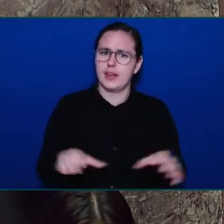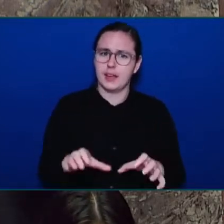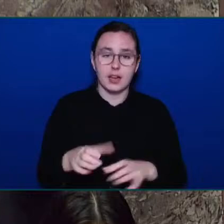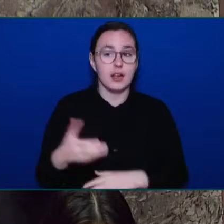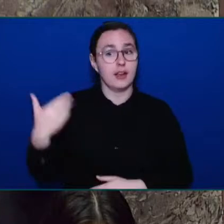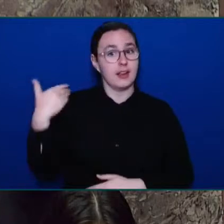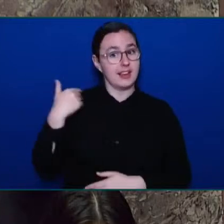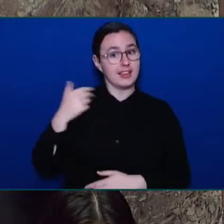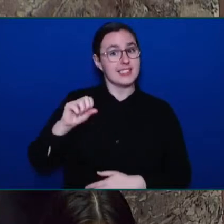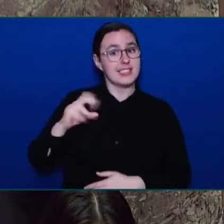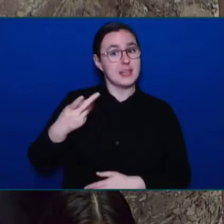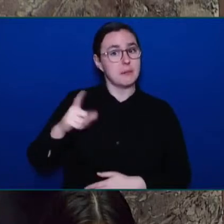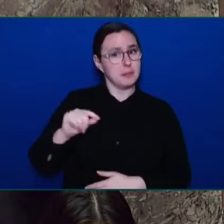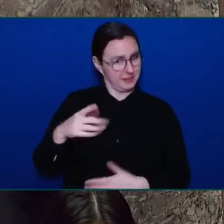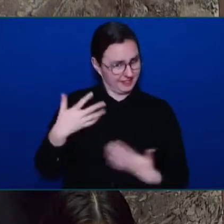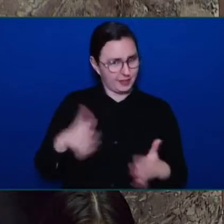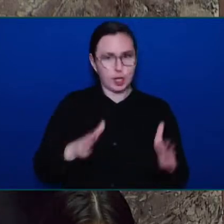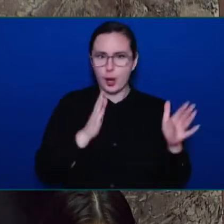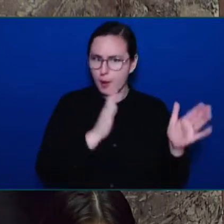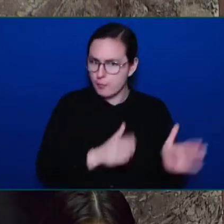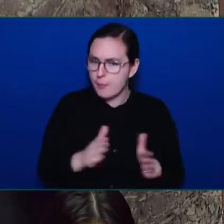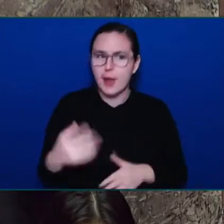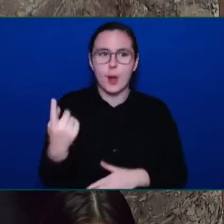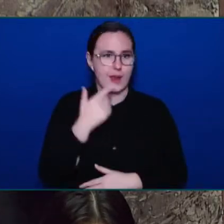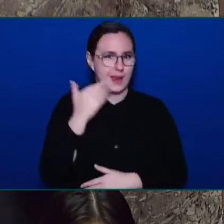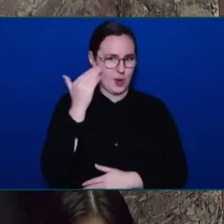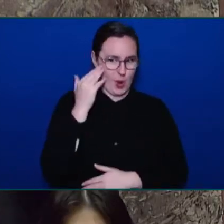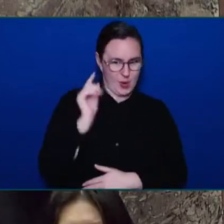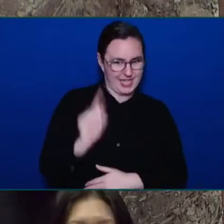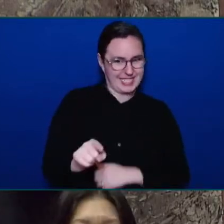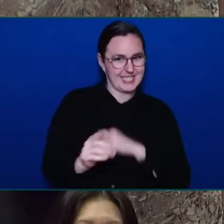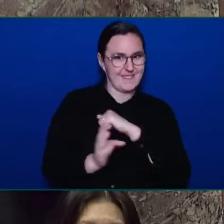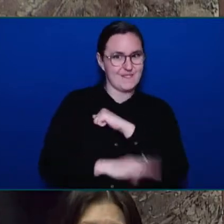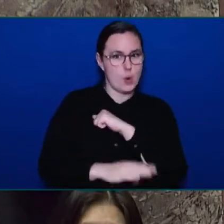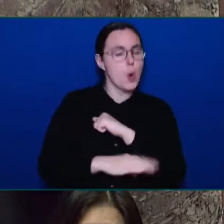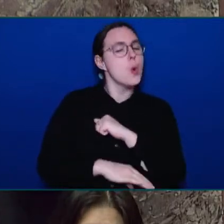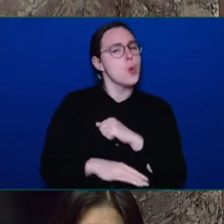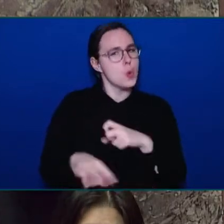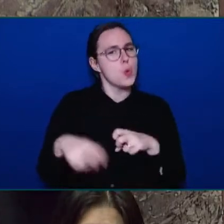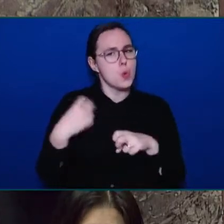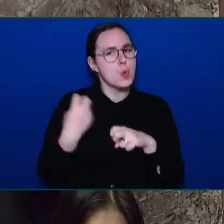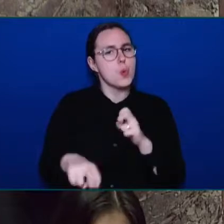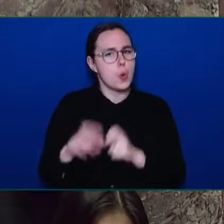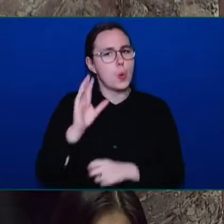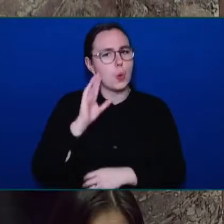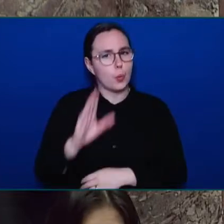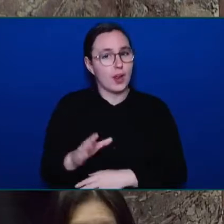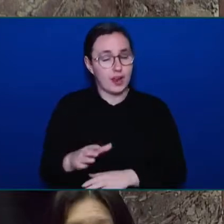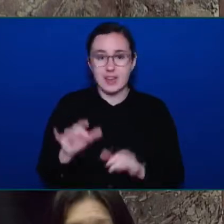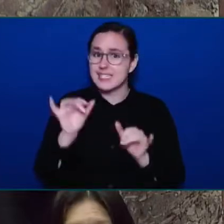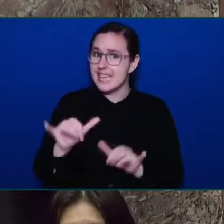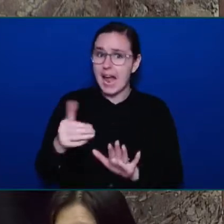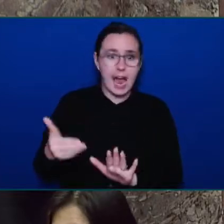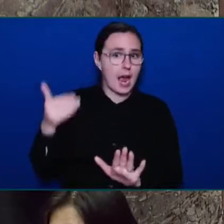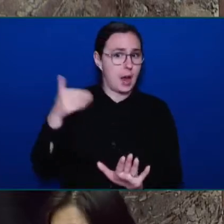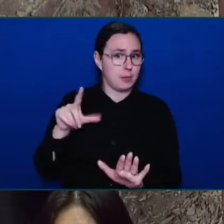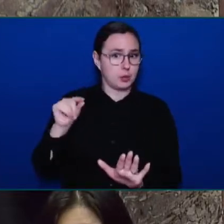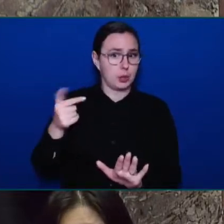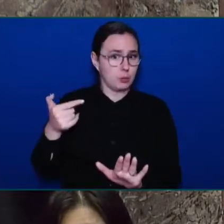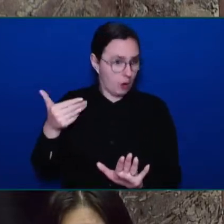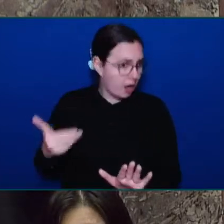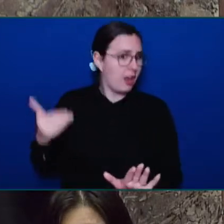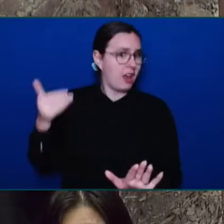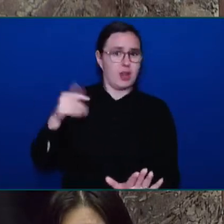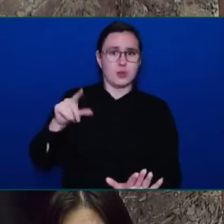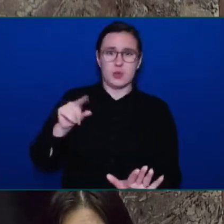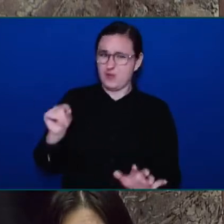preparations, as we did in 2021, as we did in 2020. And yes, Honourable Speaker, in 2021, for example, we delayed a lot